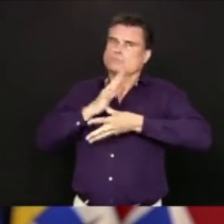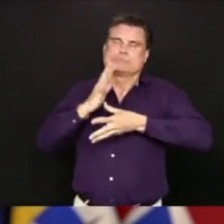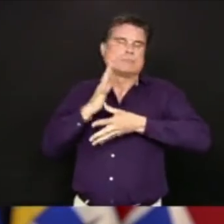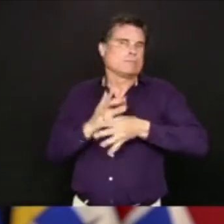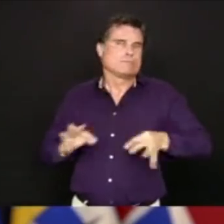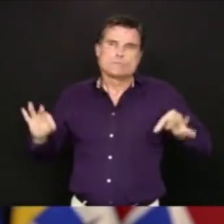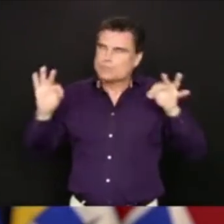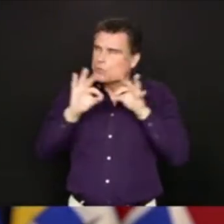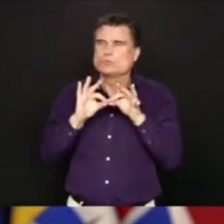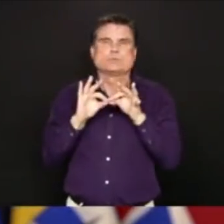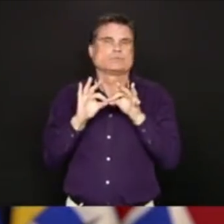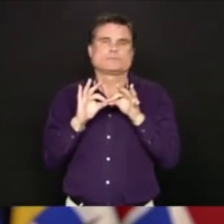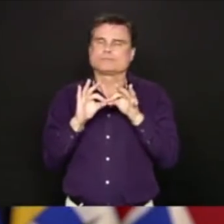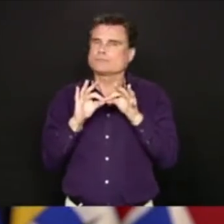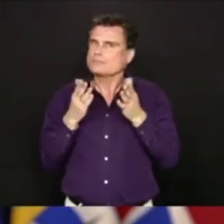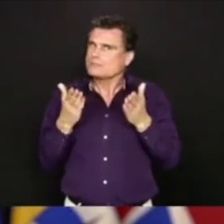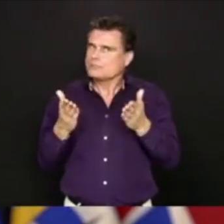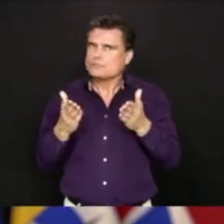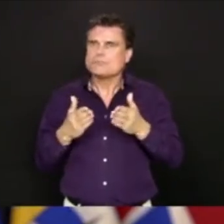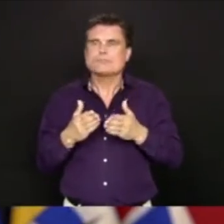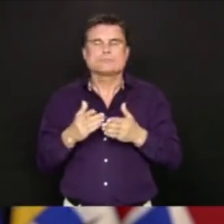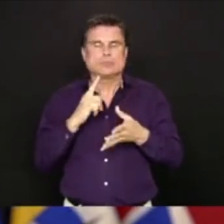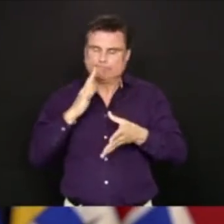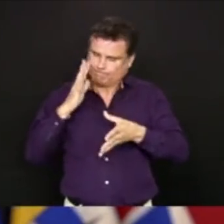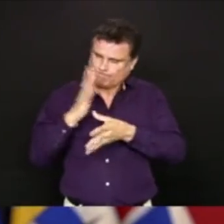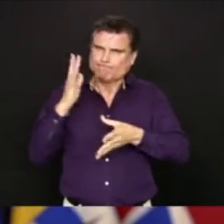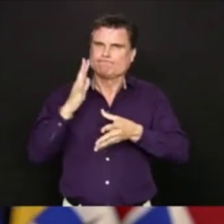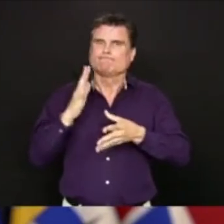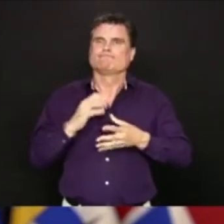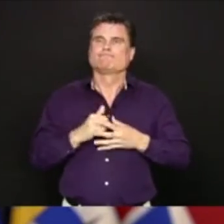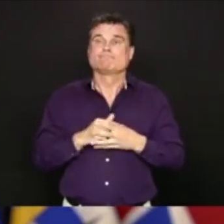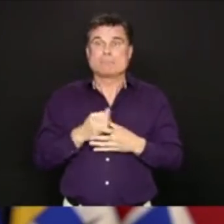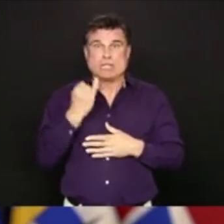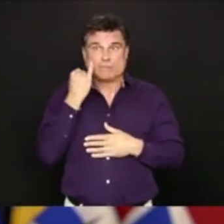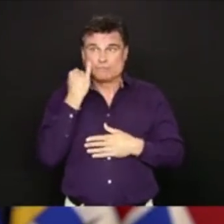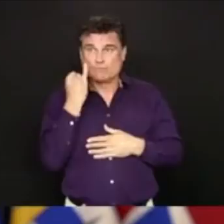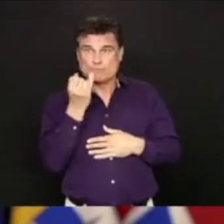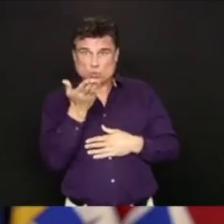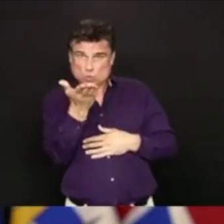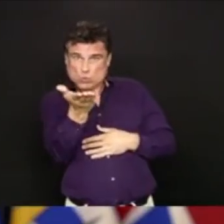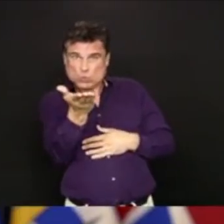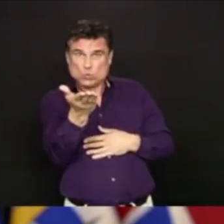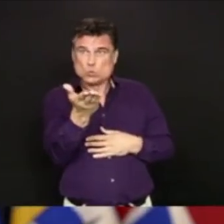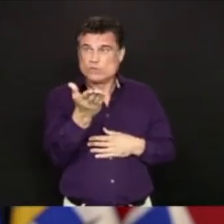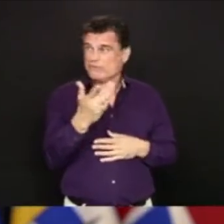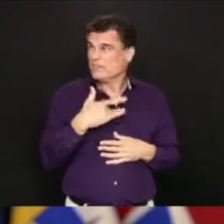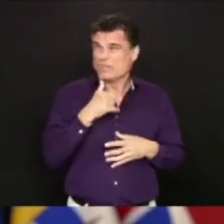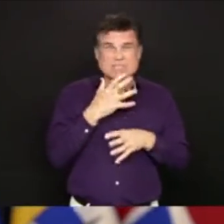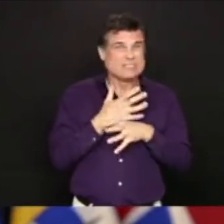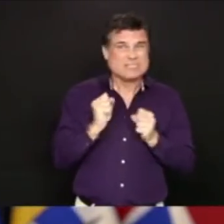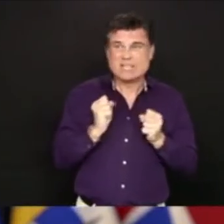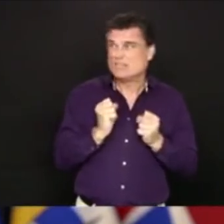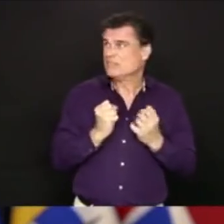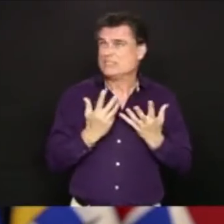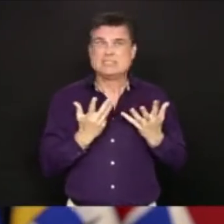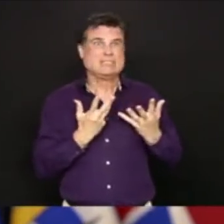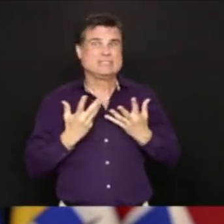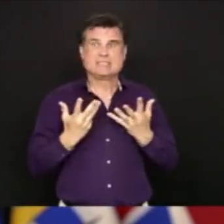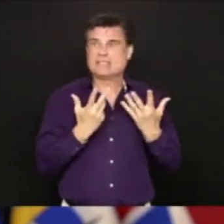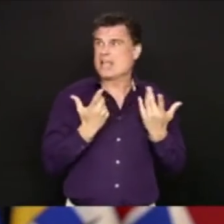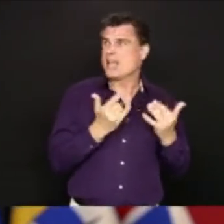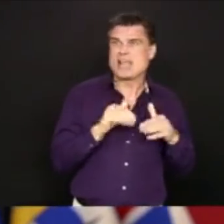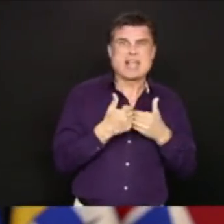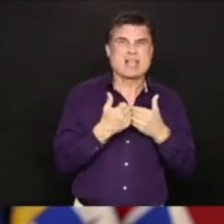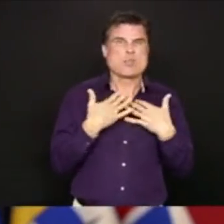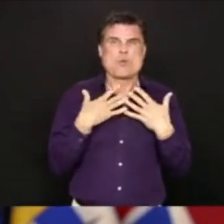that is important for people to recognize. There is help out there for you, and we can connect you to the supports that you